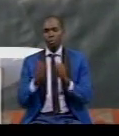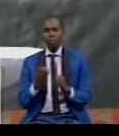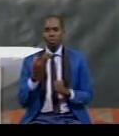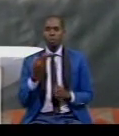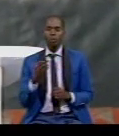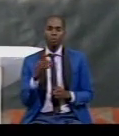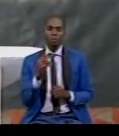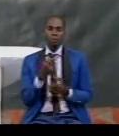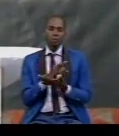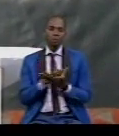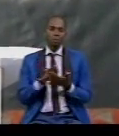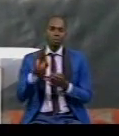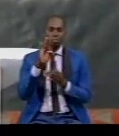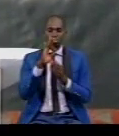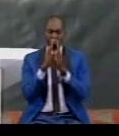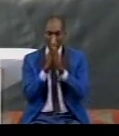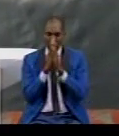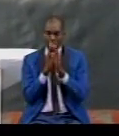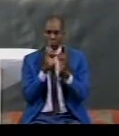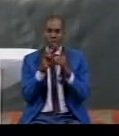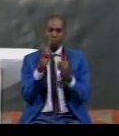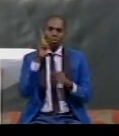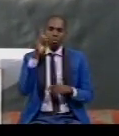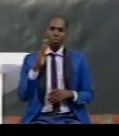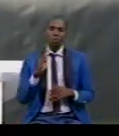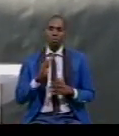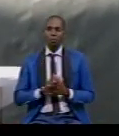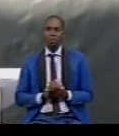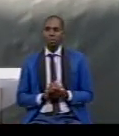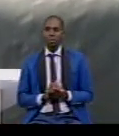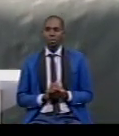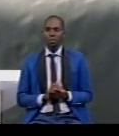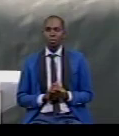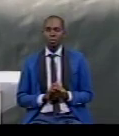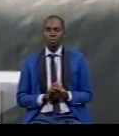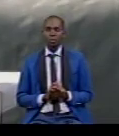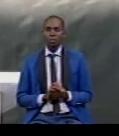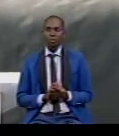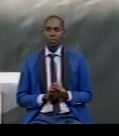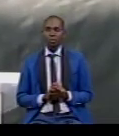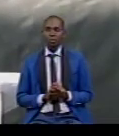praying. Pray unto God. Tell the Lord,